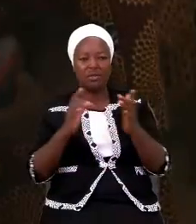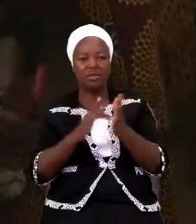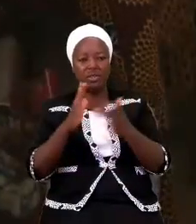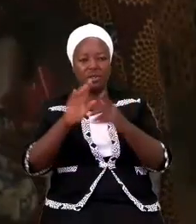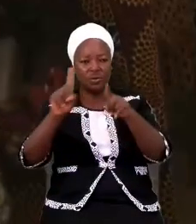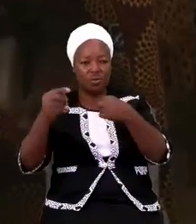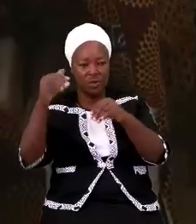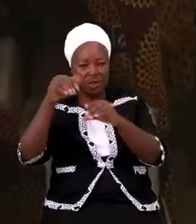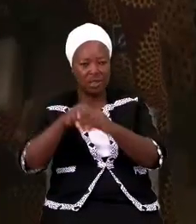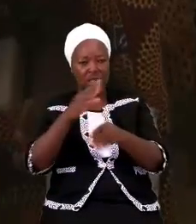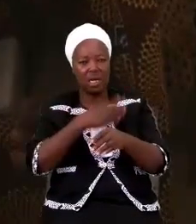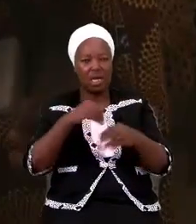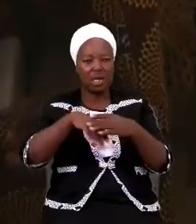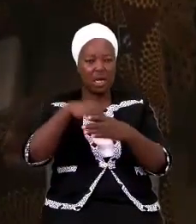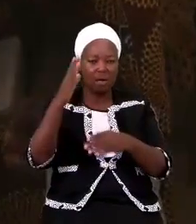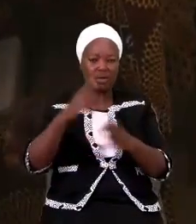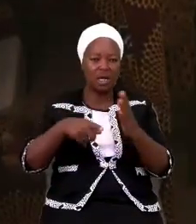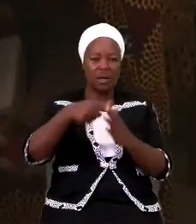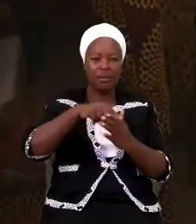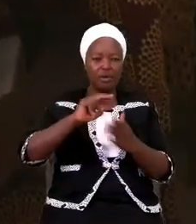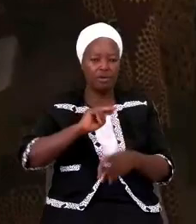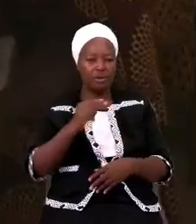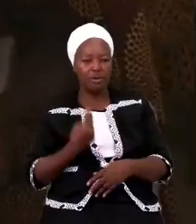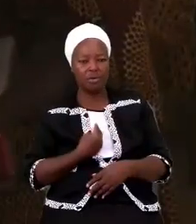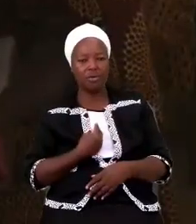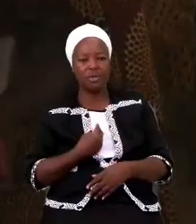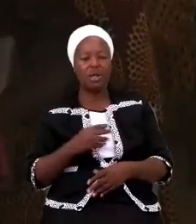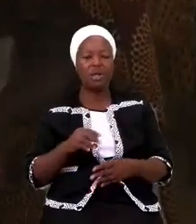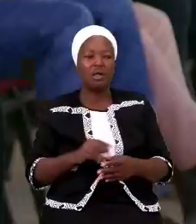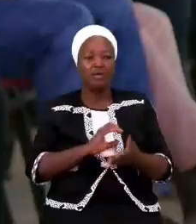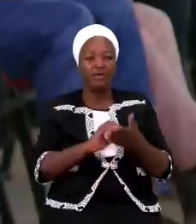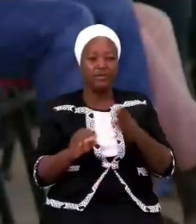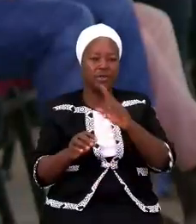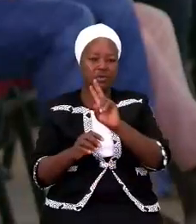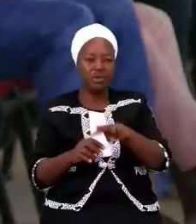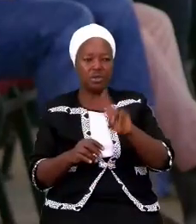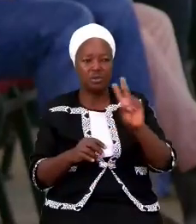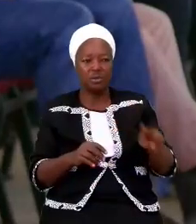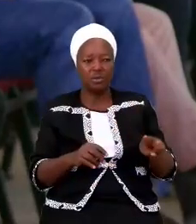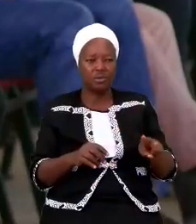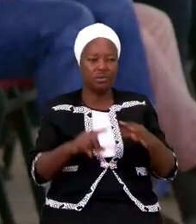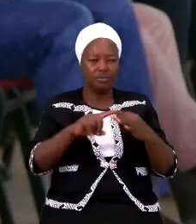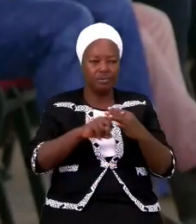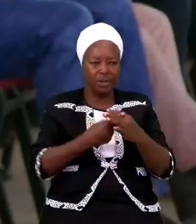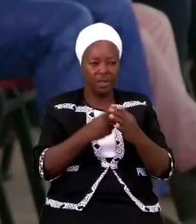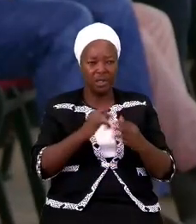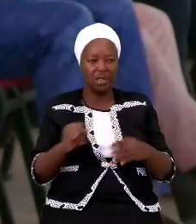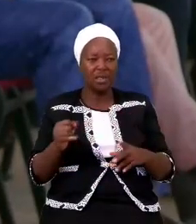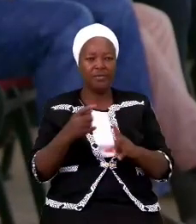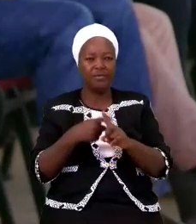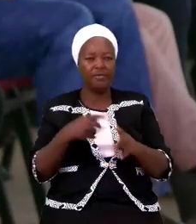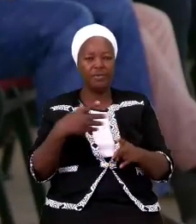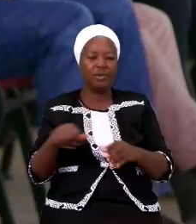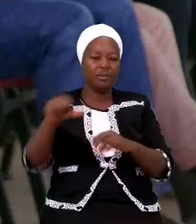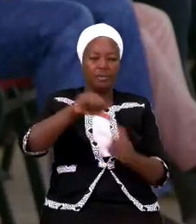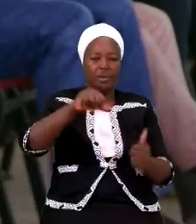verse 22, beginning from the baptism of John unto that same day that he was